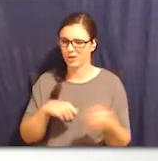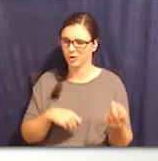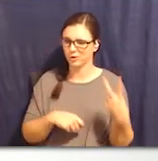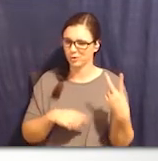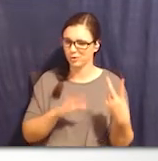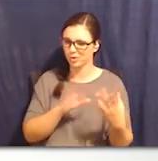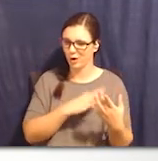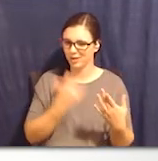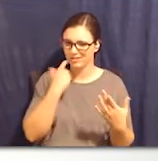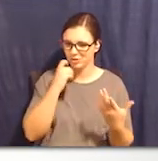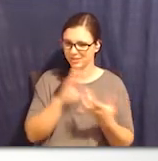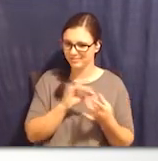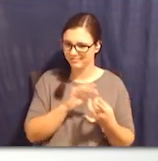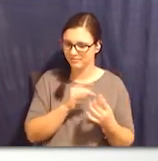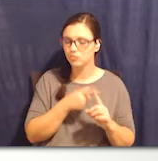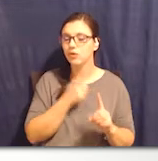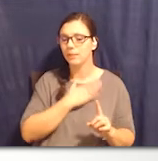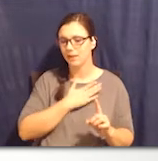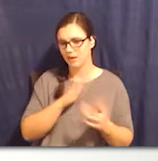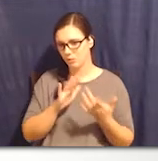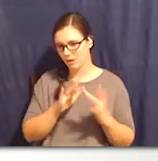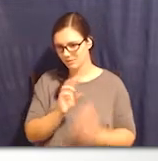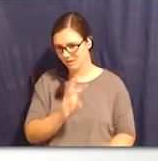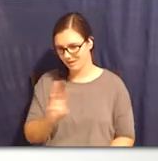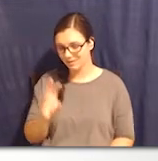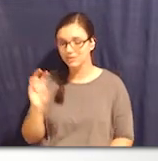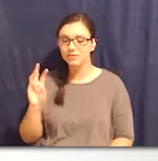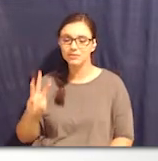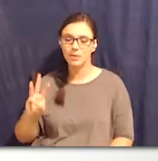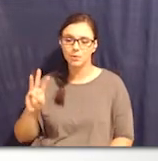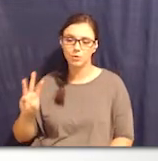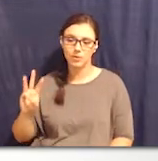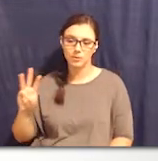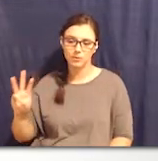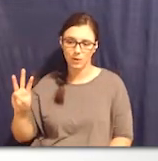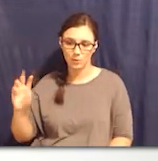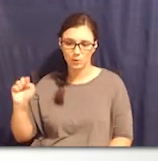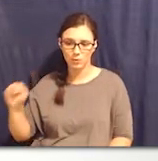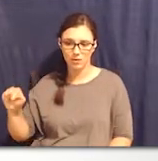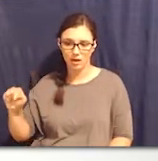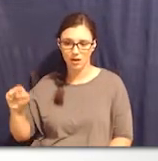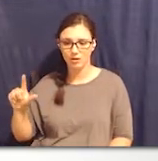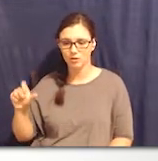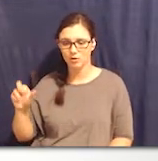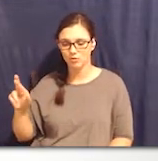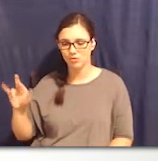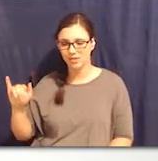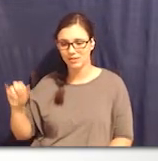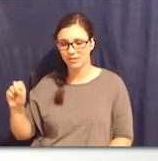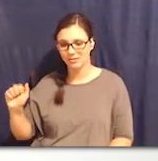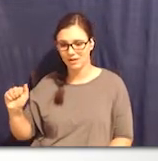as well as the 2 other songs that you just heard directly from my website. It's